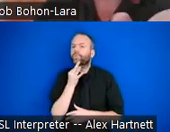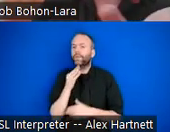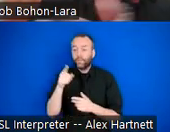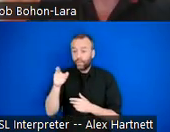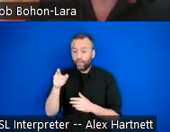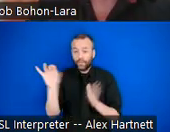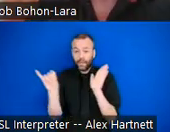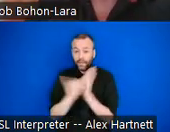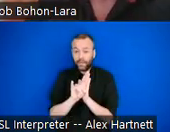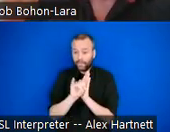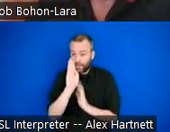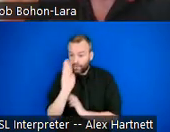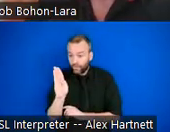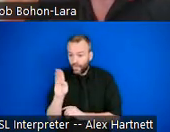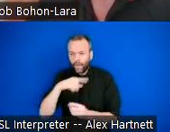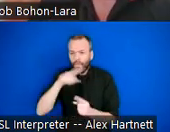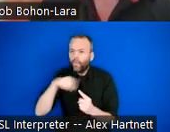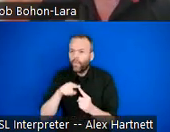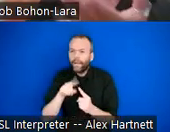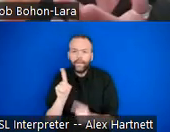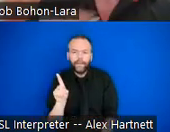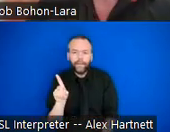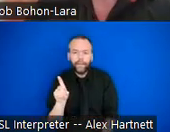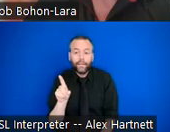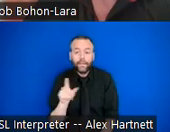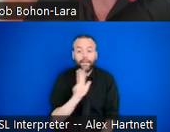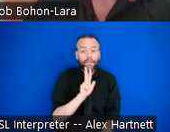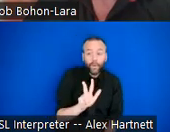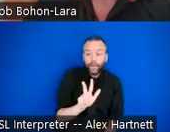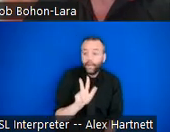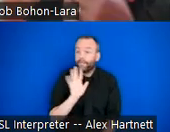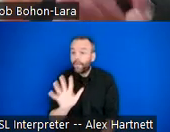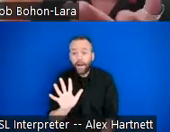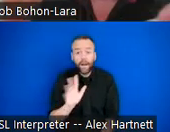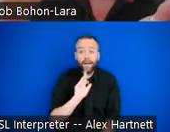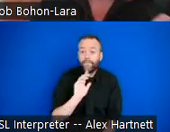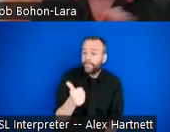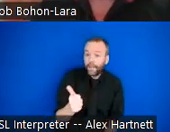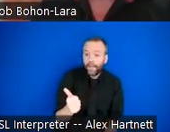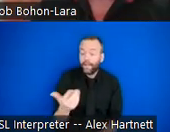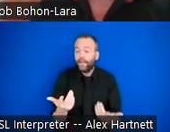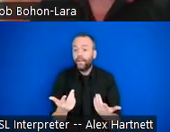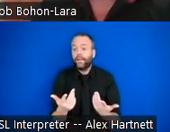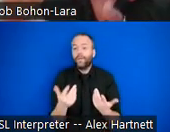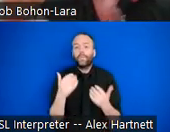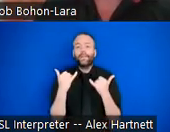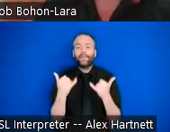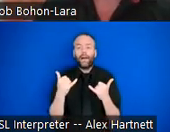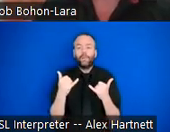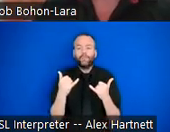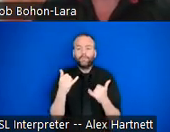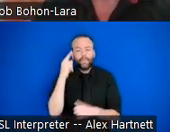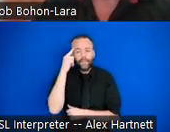they knew those things their entire life. They never had to think about it. Now put yourself in an adolescent's shoes when they're asked